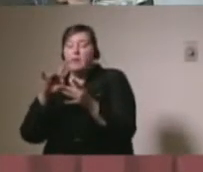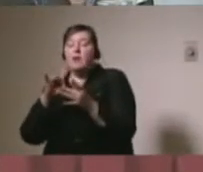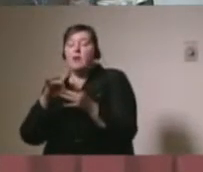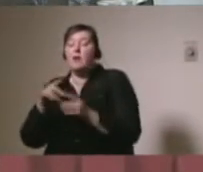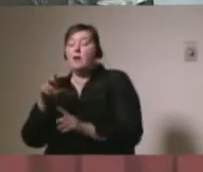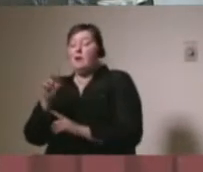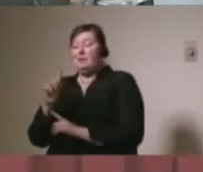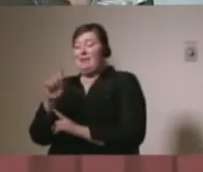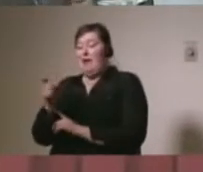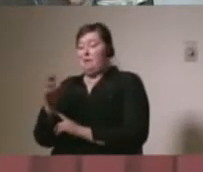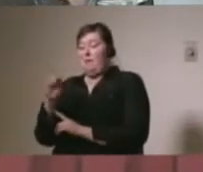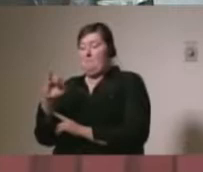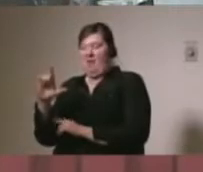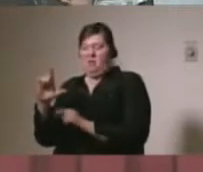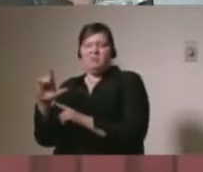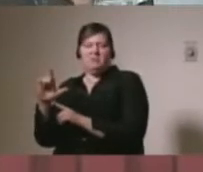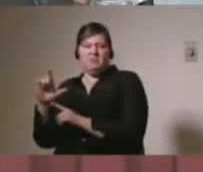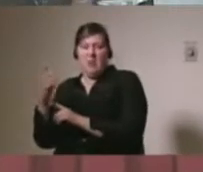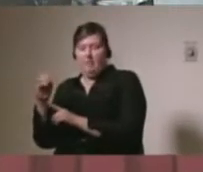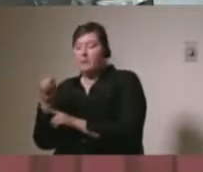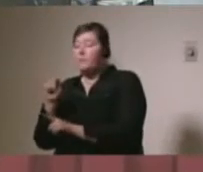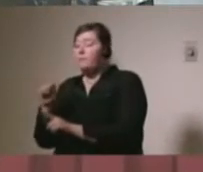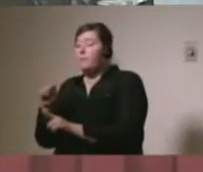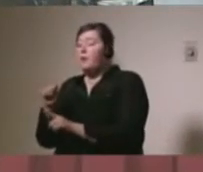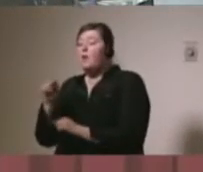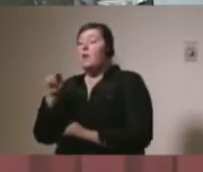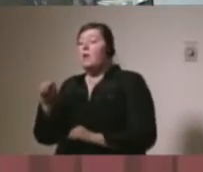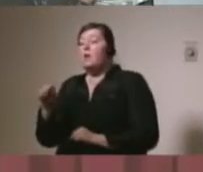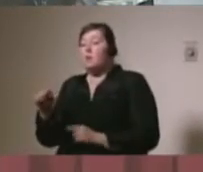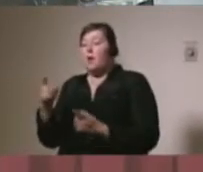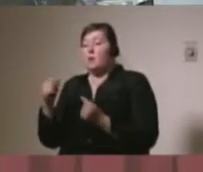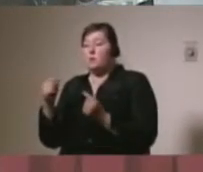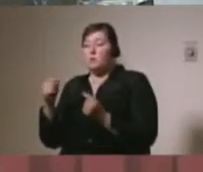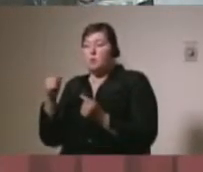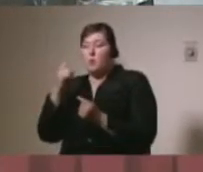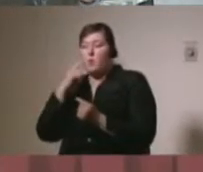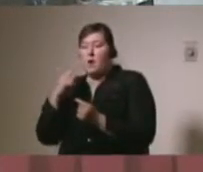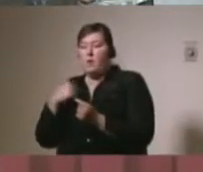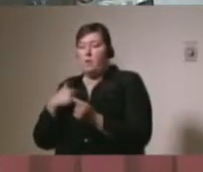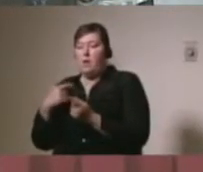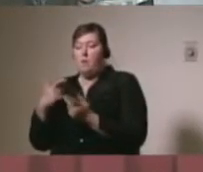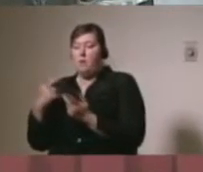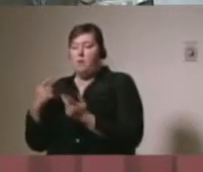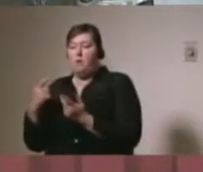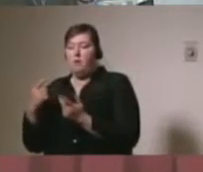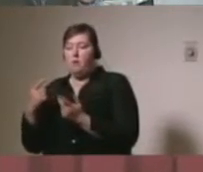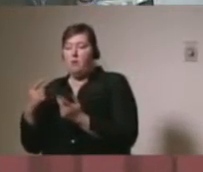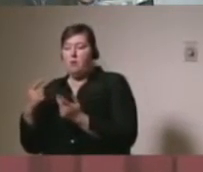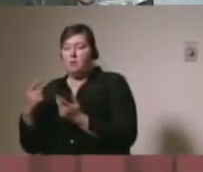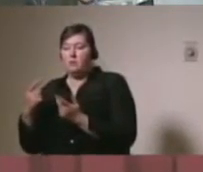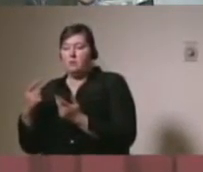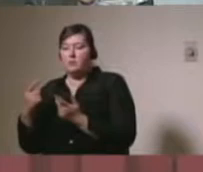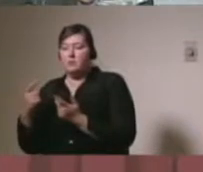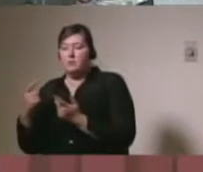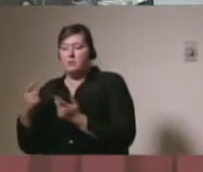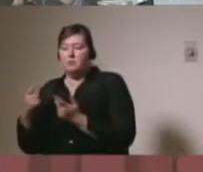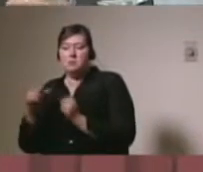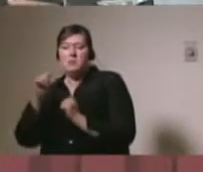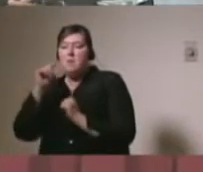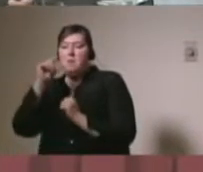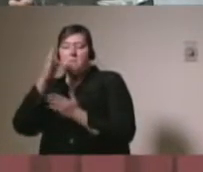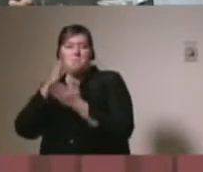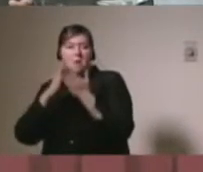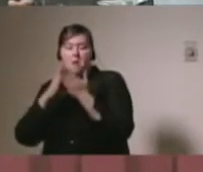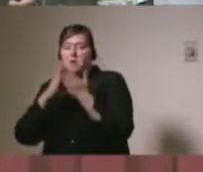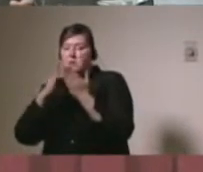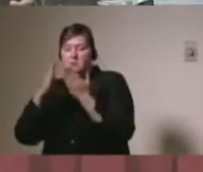DX Mail basically just take the cream off the top of the postal businesses in New Zealand.